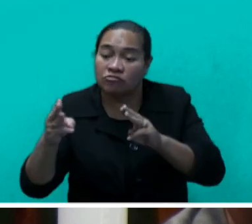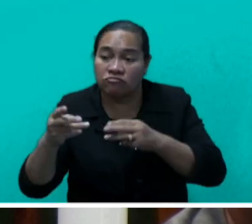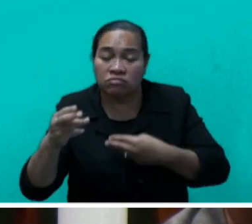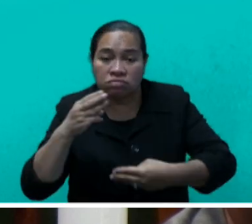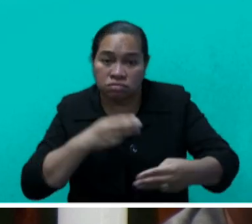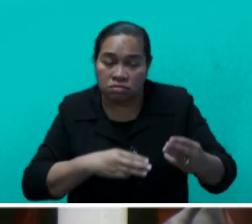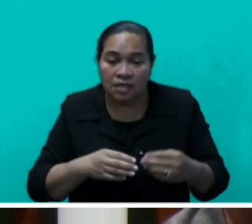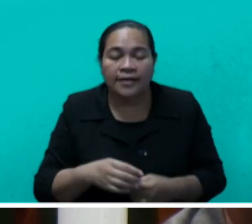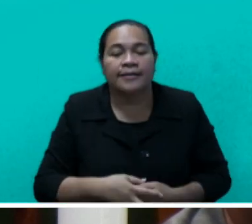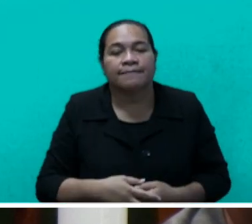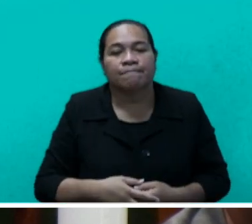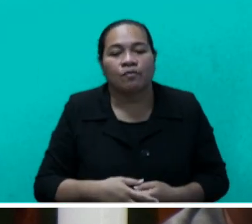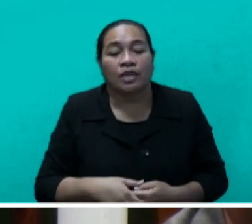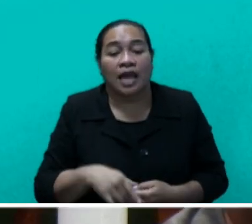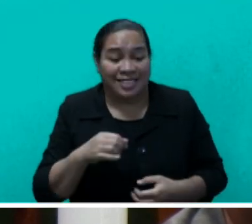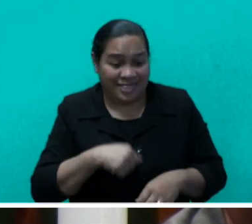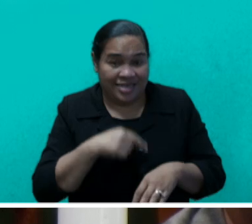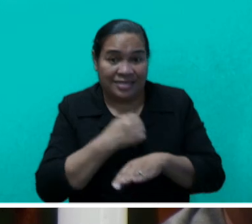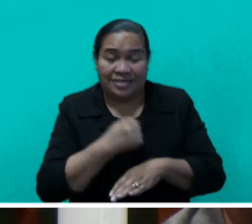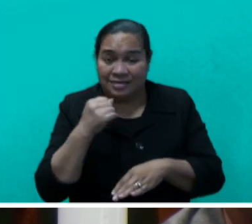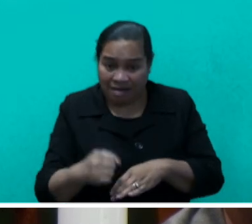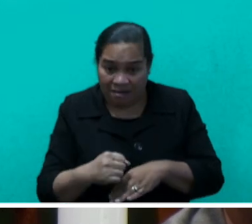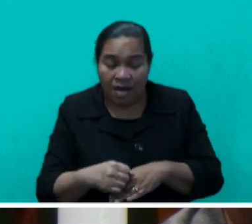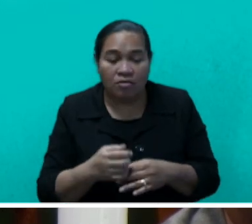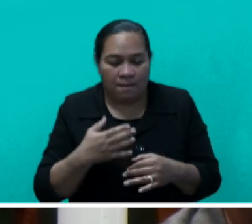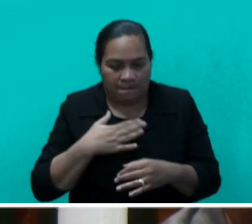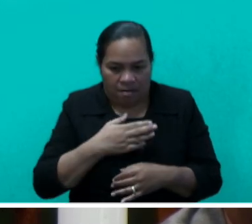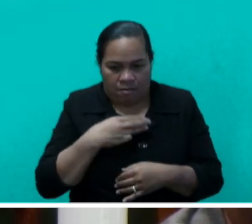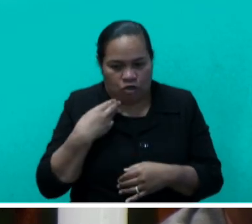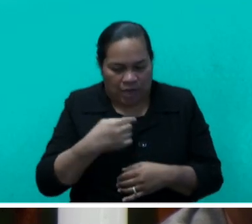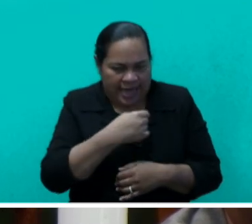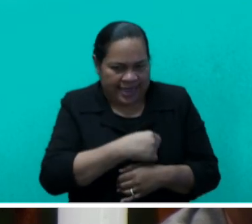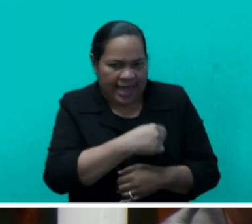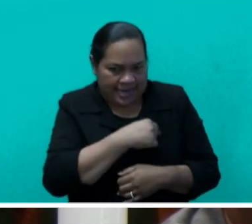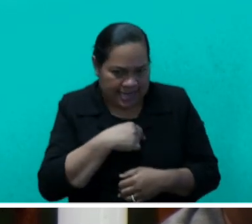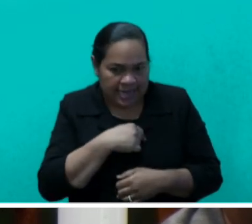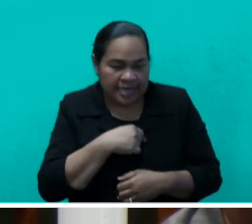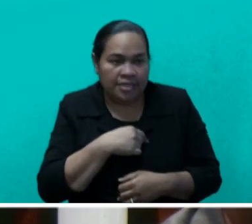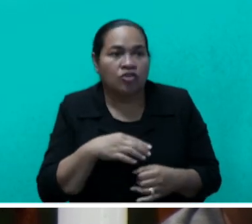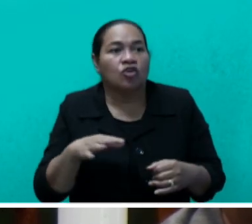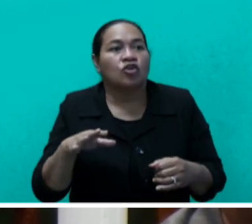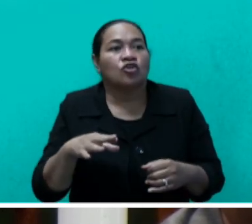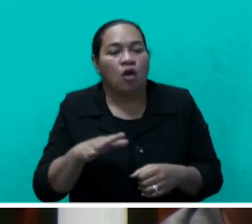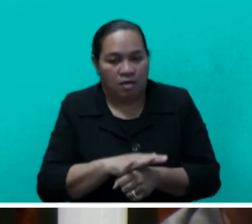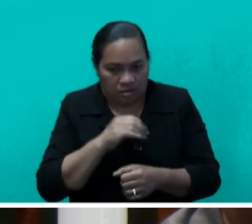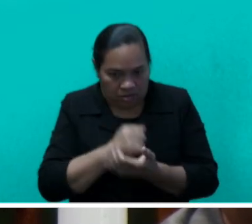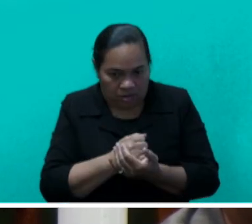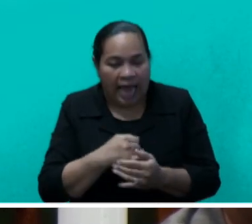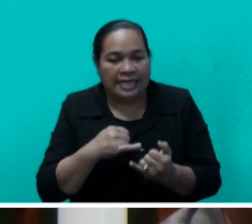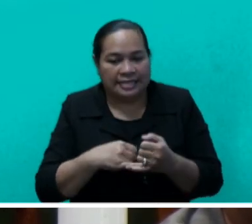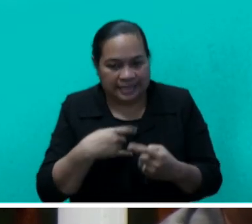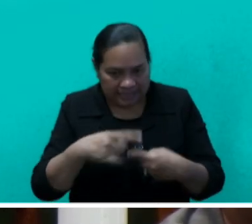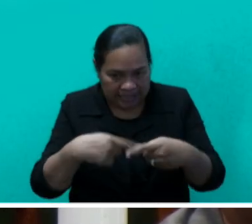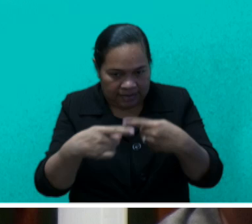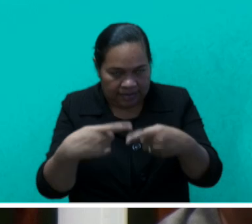Mr. Speaker, sir, the coalition government, through my ministry, is dedicated to ensuring decent, sustainable and